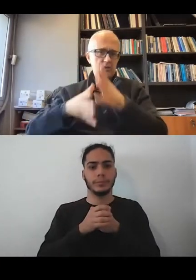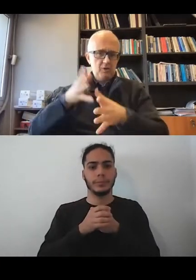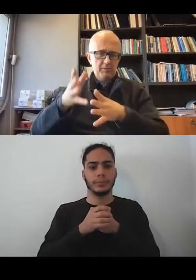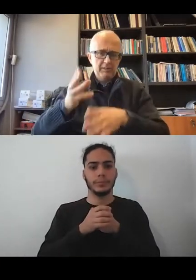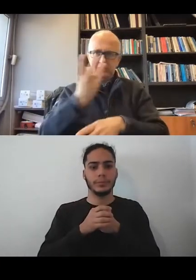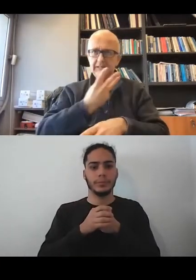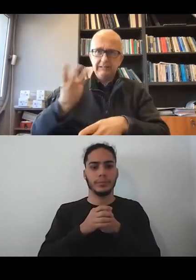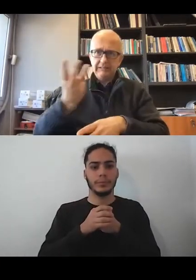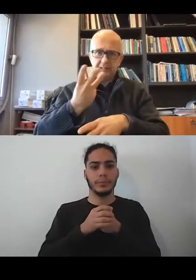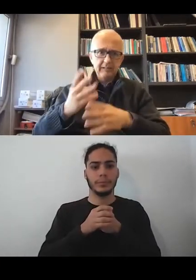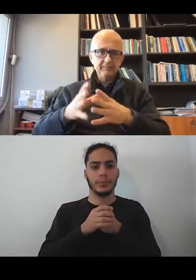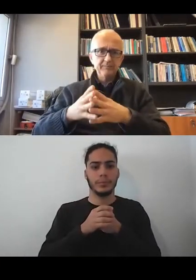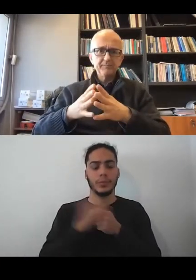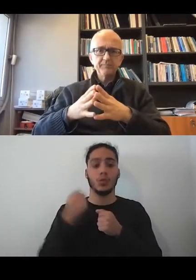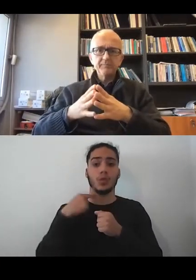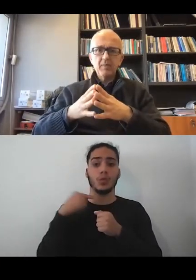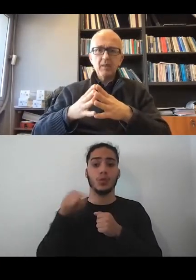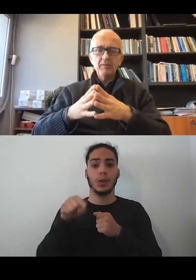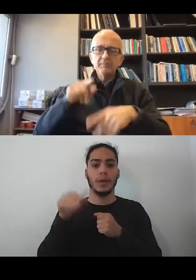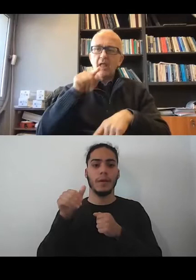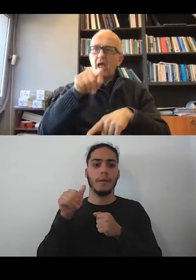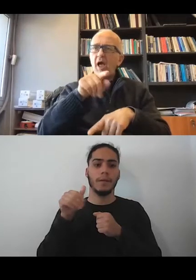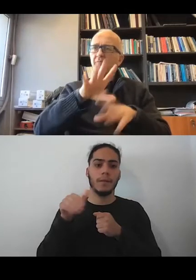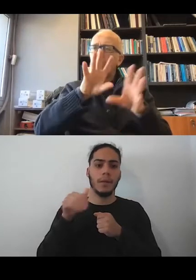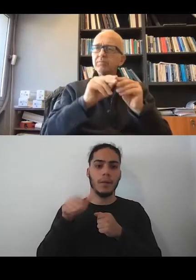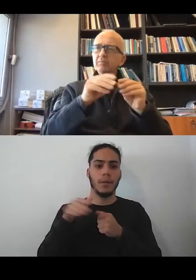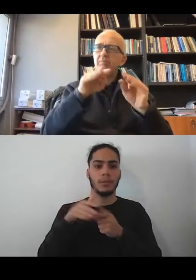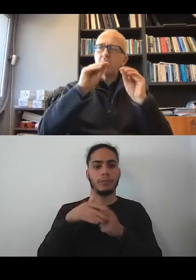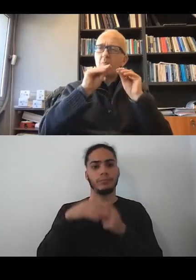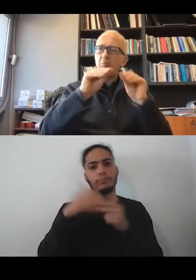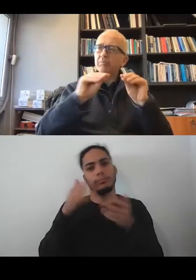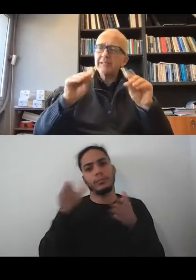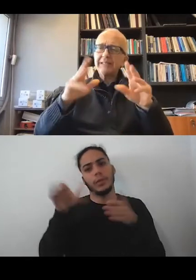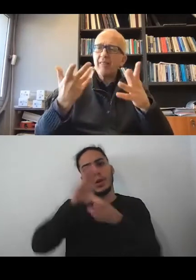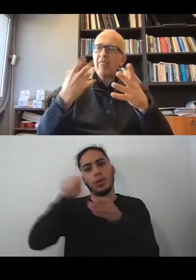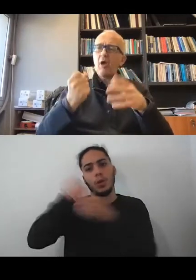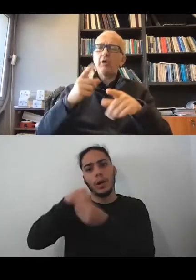These courses will include the theoretical